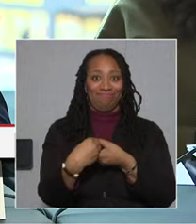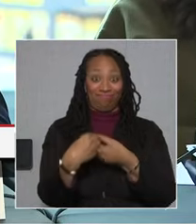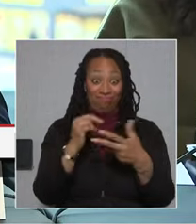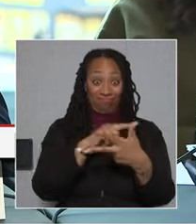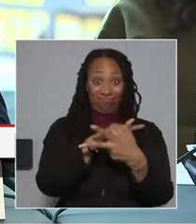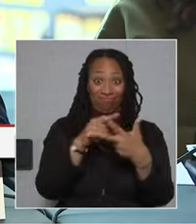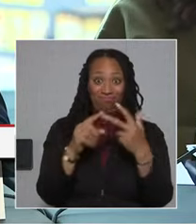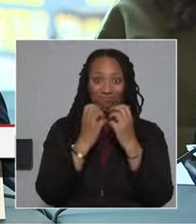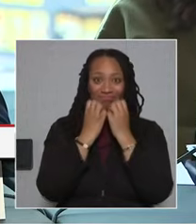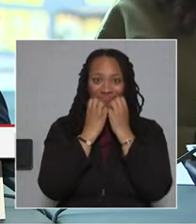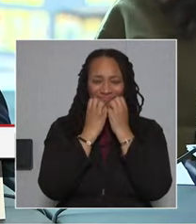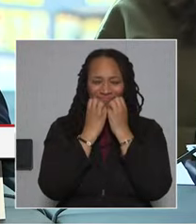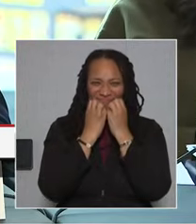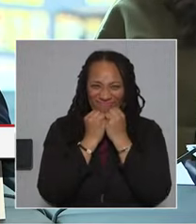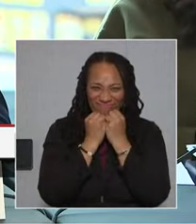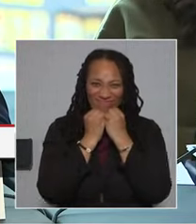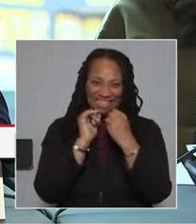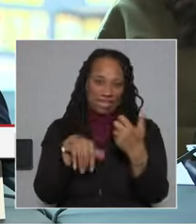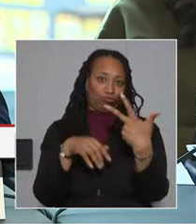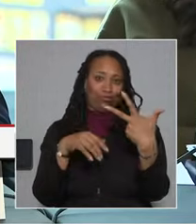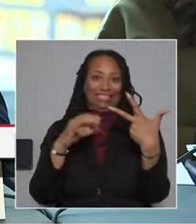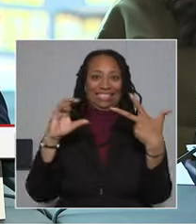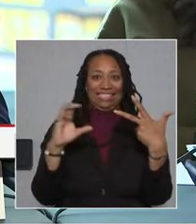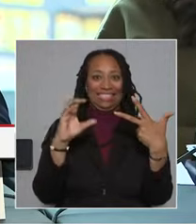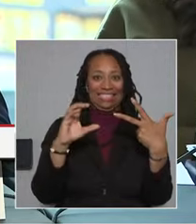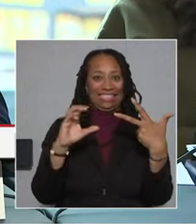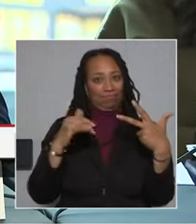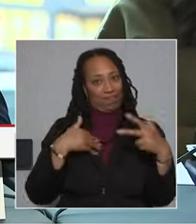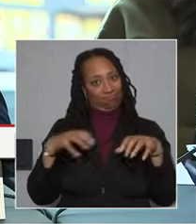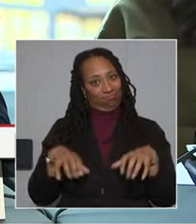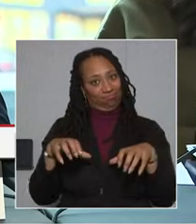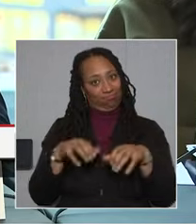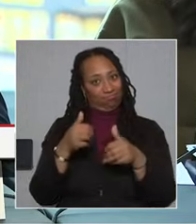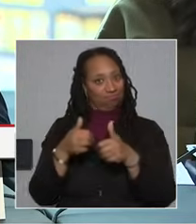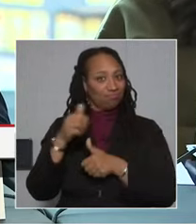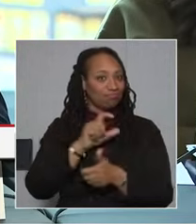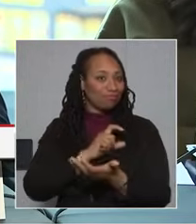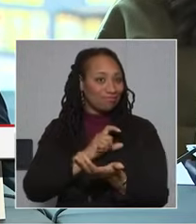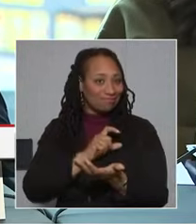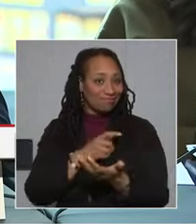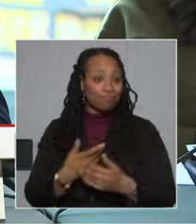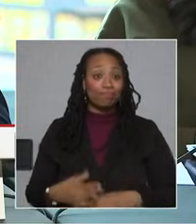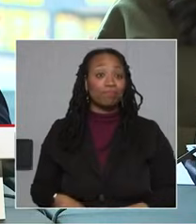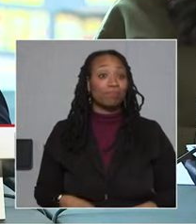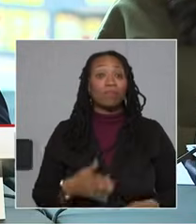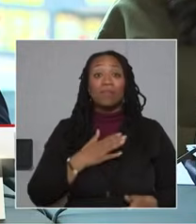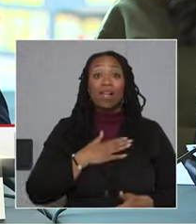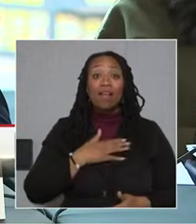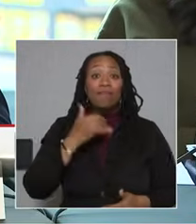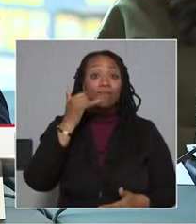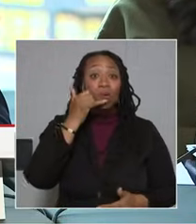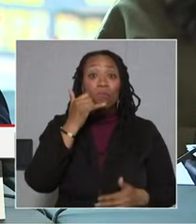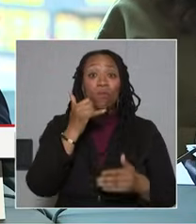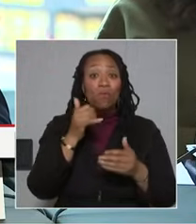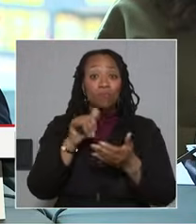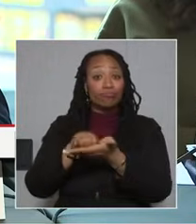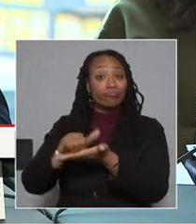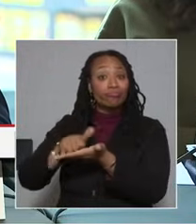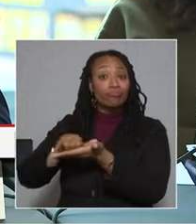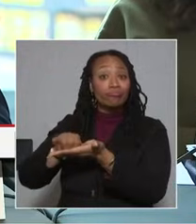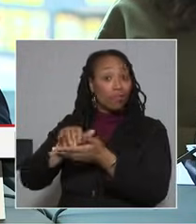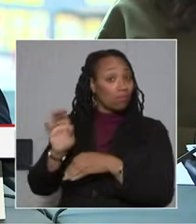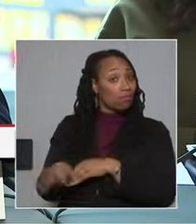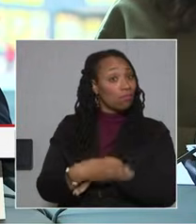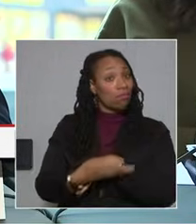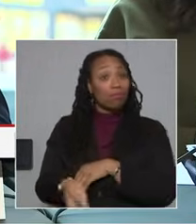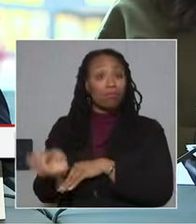The residents in this community, I mean, my phone rings all time of day, all time of night, and you have to answer the call. You have to answer the phone. You have to